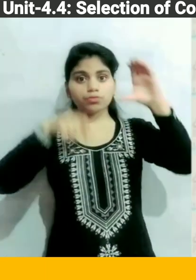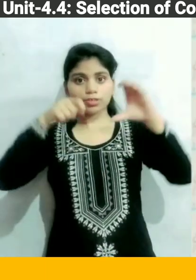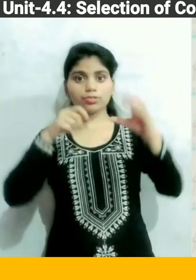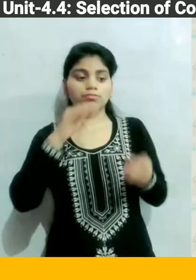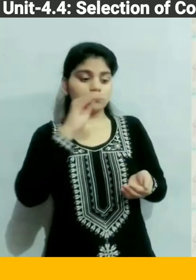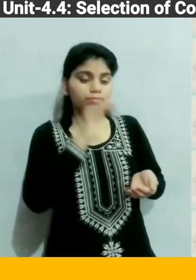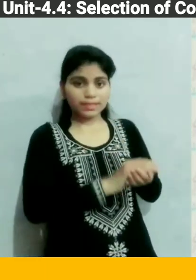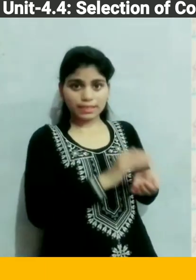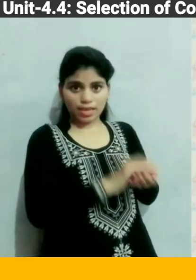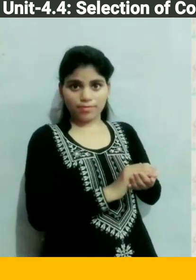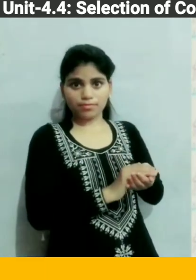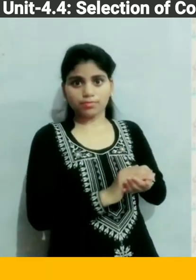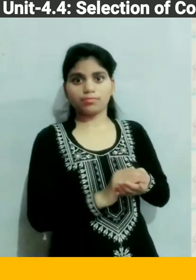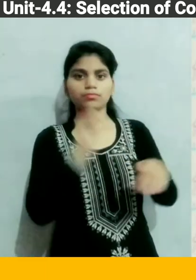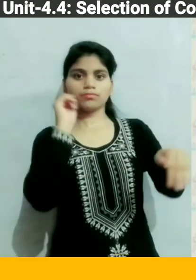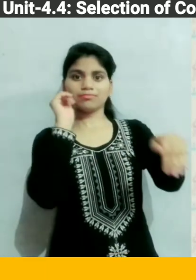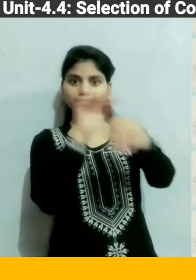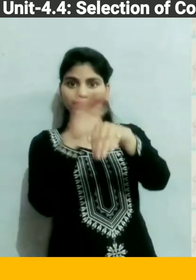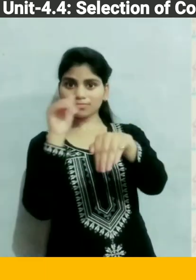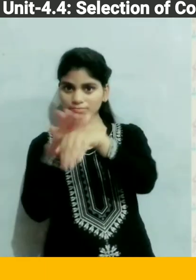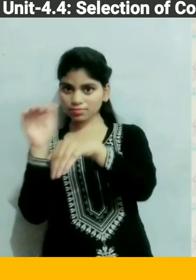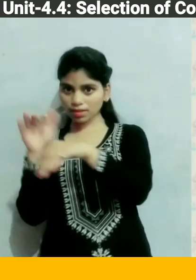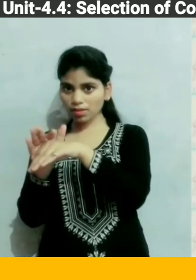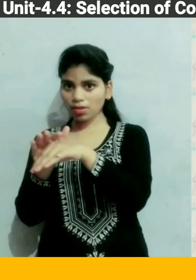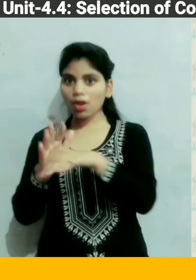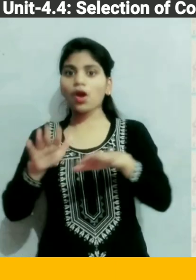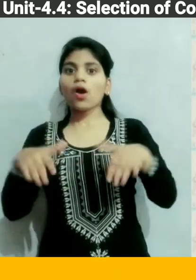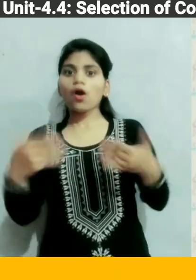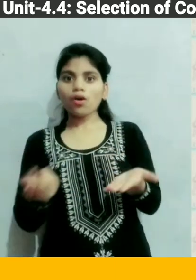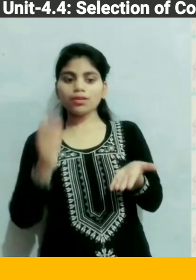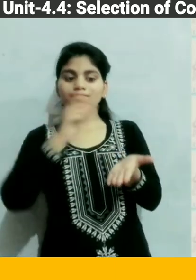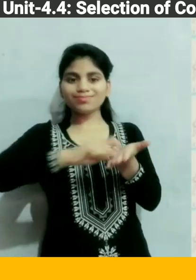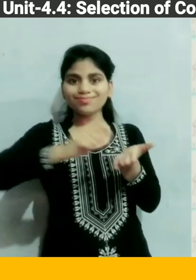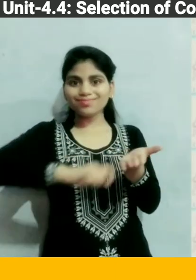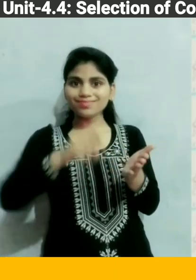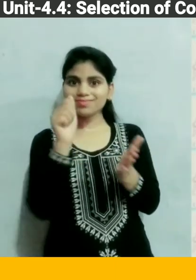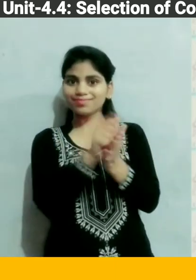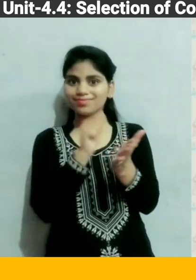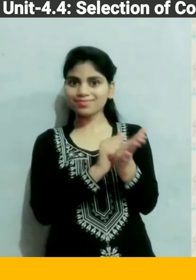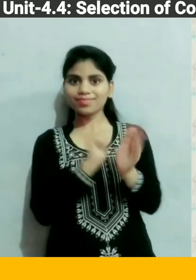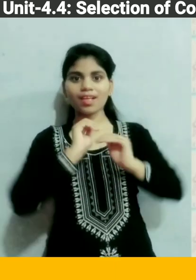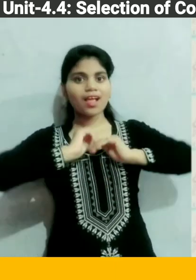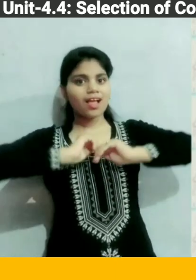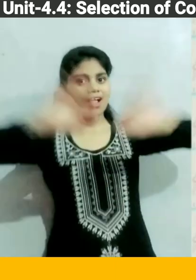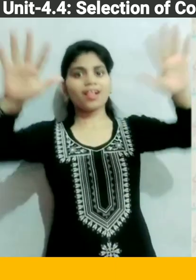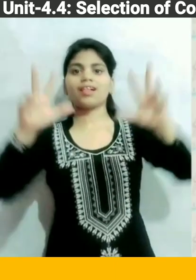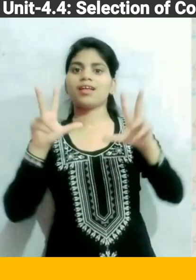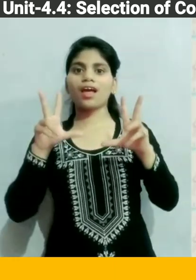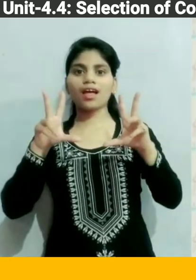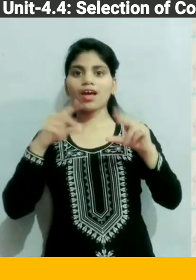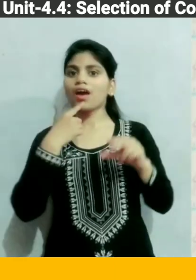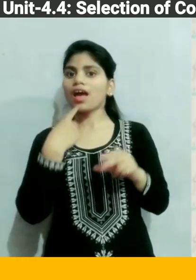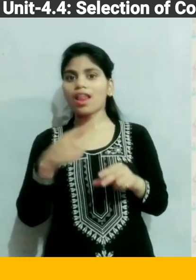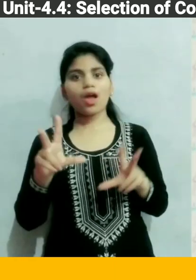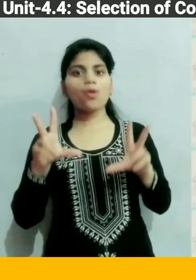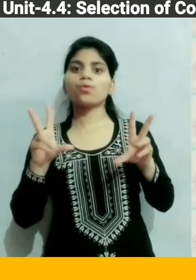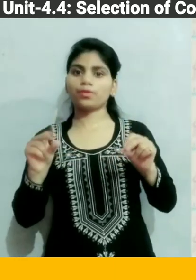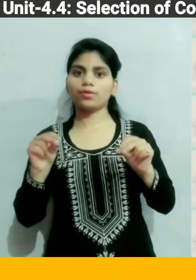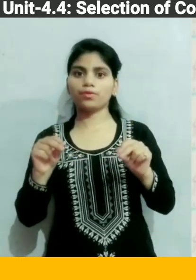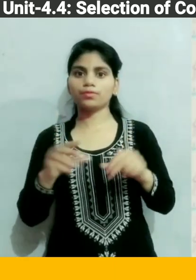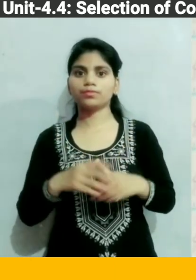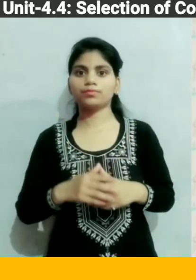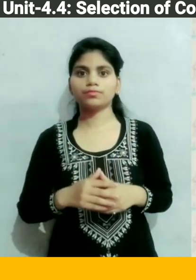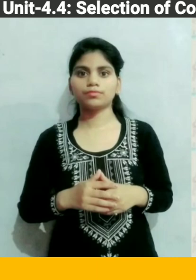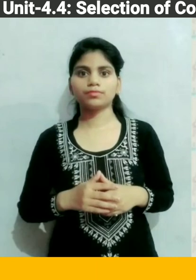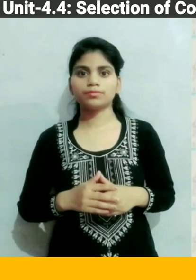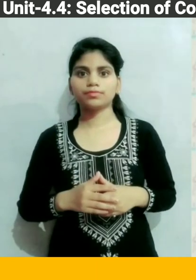content be reproduced, stored, or distributed in any or by any means, either on